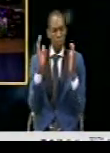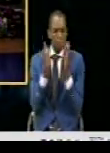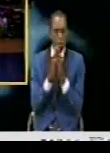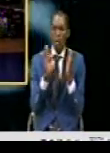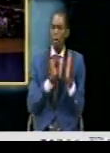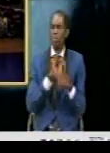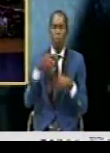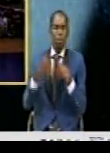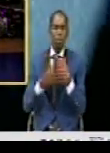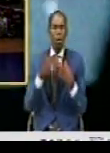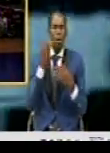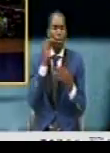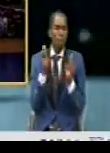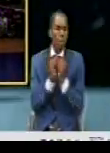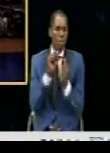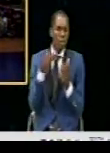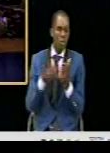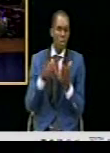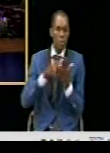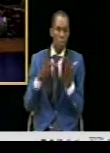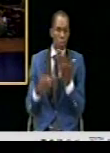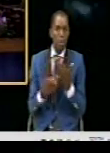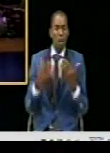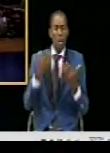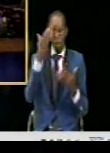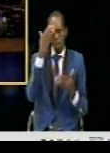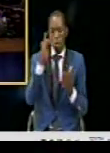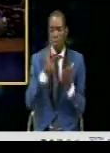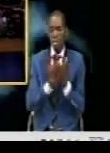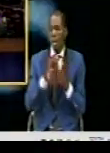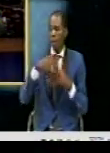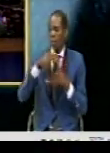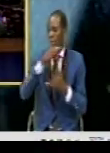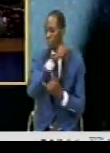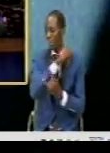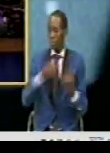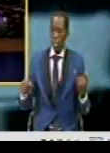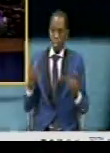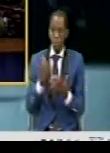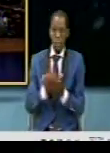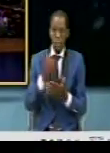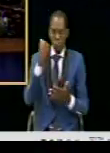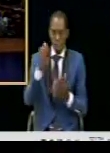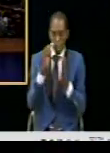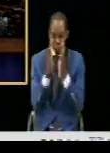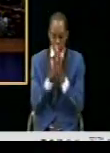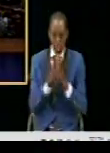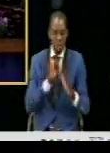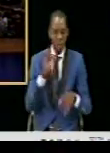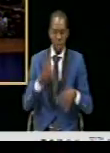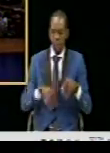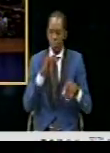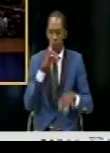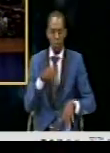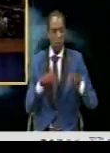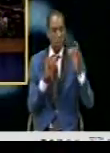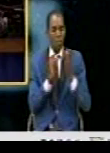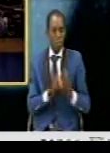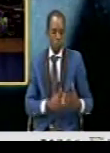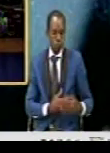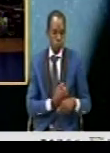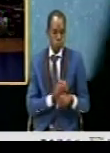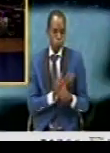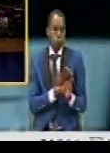Abuja. So in that program, I tell God that I will not go about this problem. And I remember after the